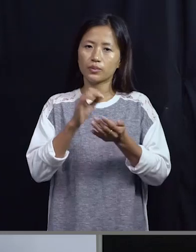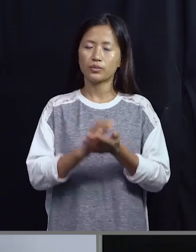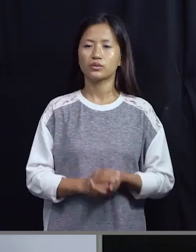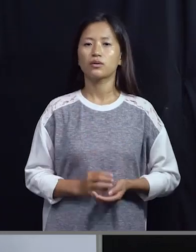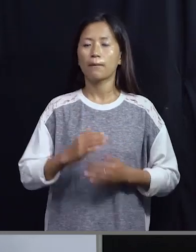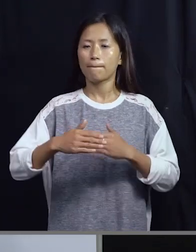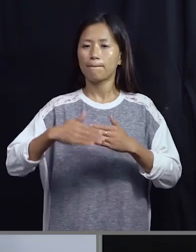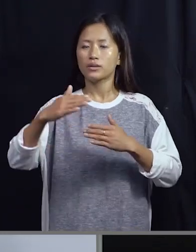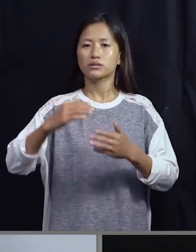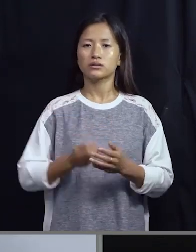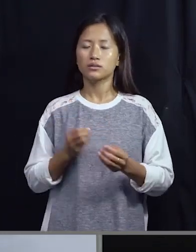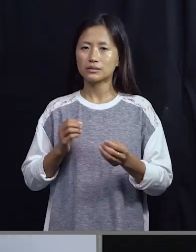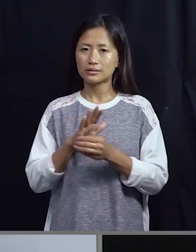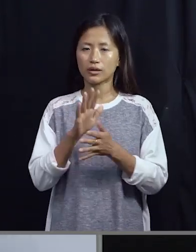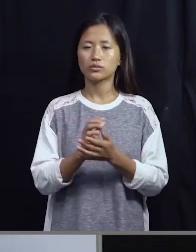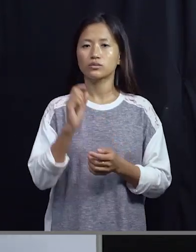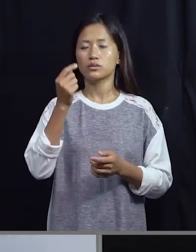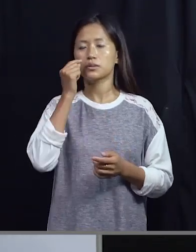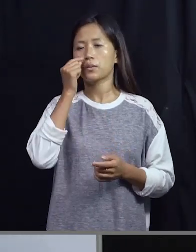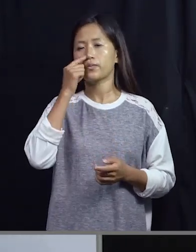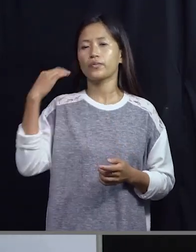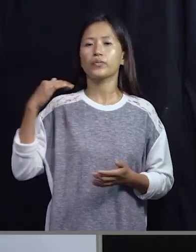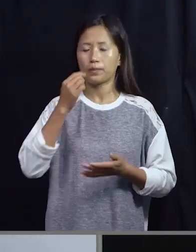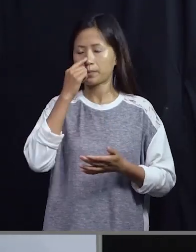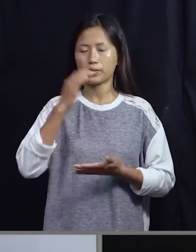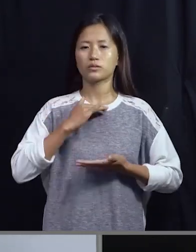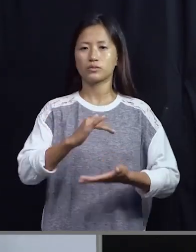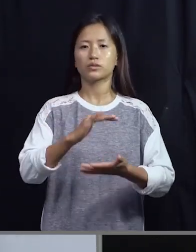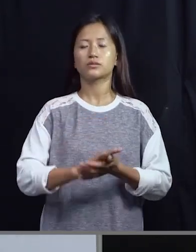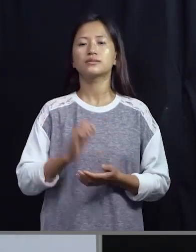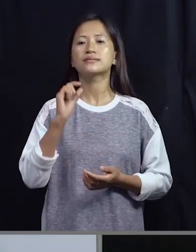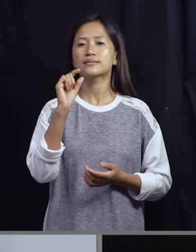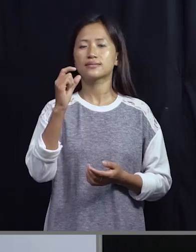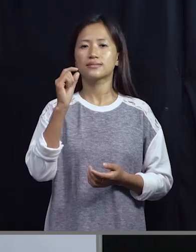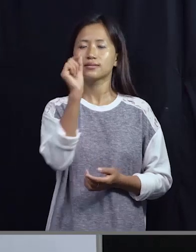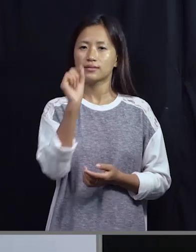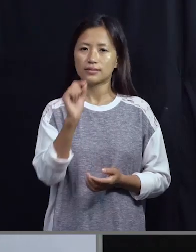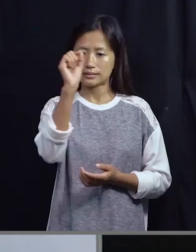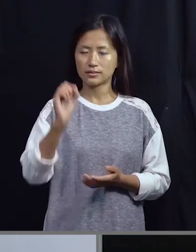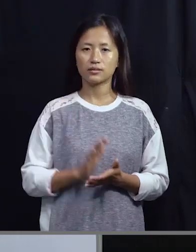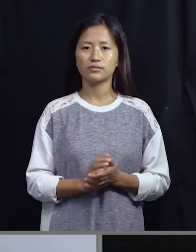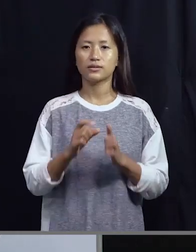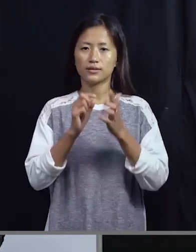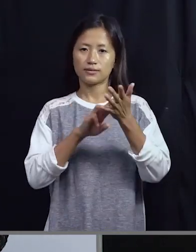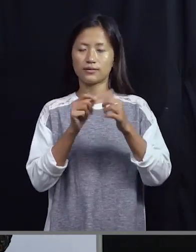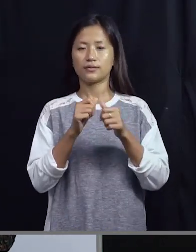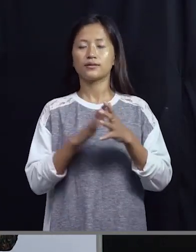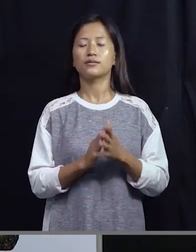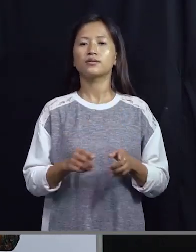passed on to the daughter cell. So that is known as a semi-conservative replication of DNA. And